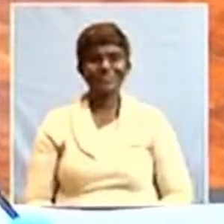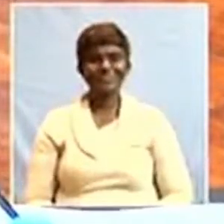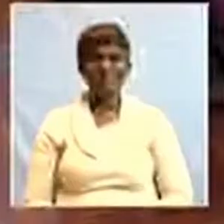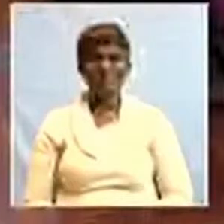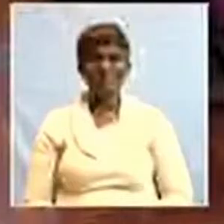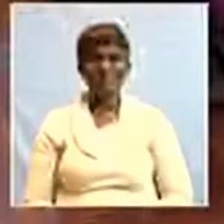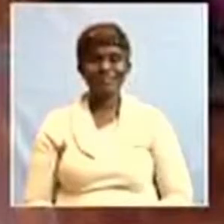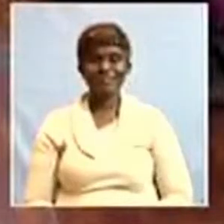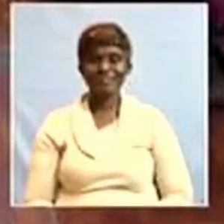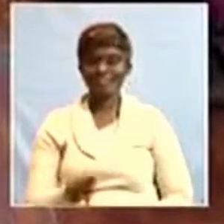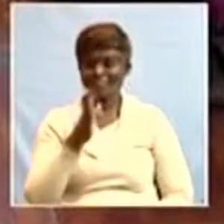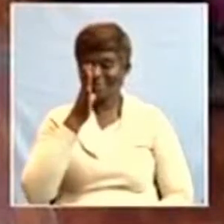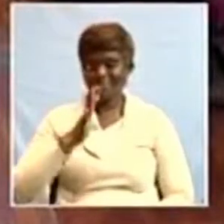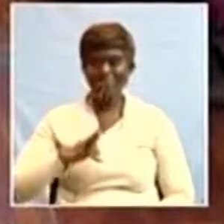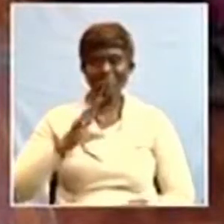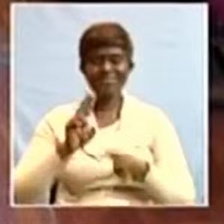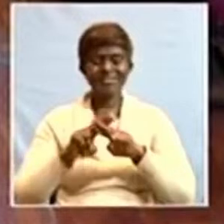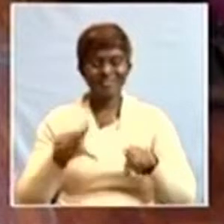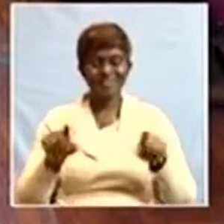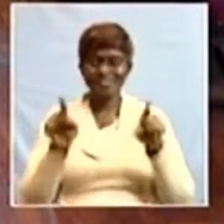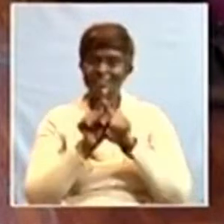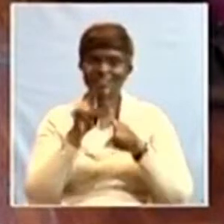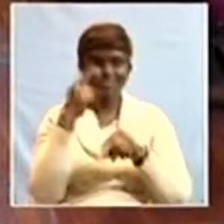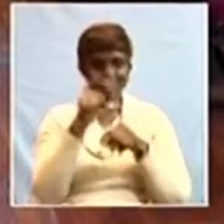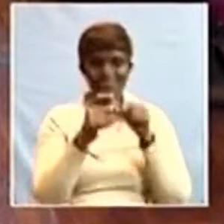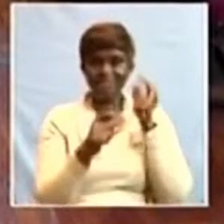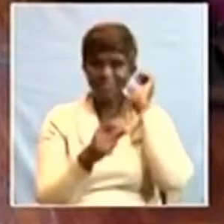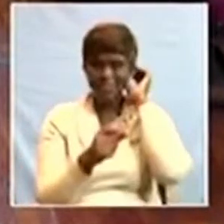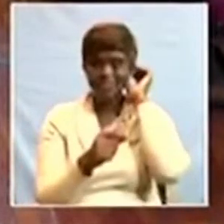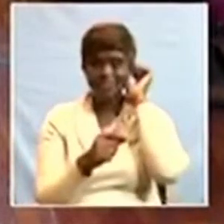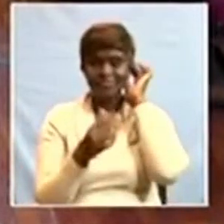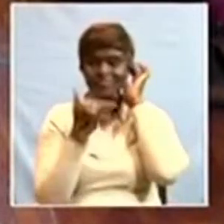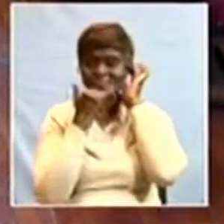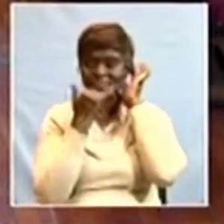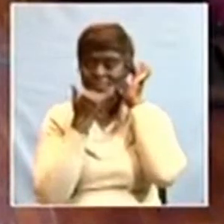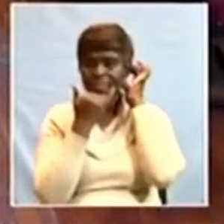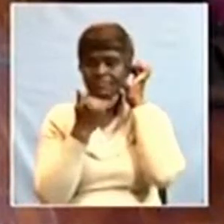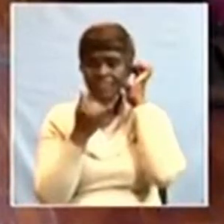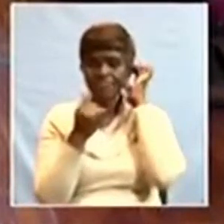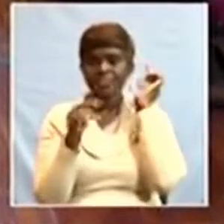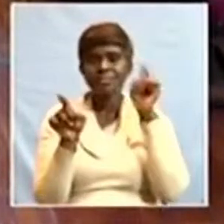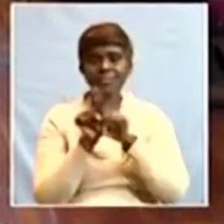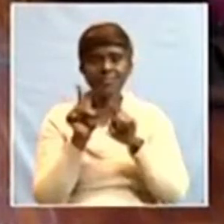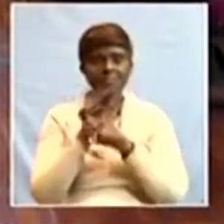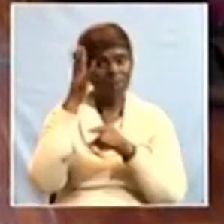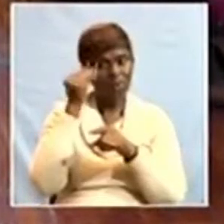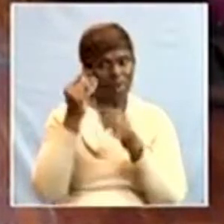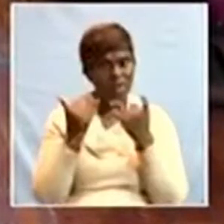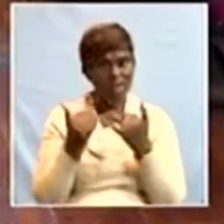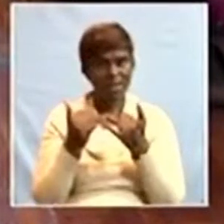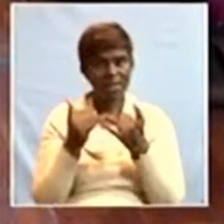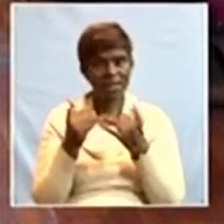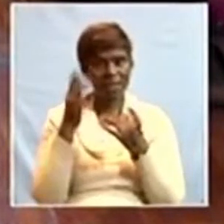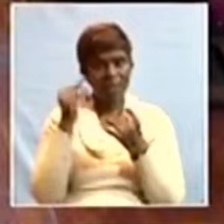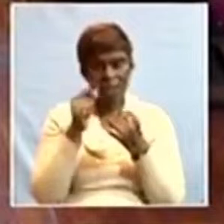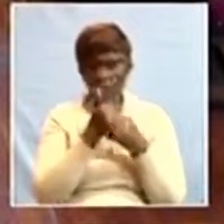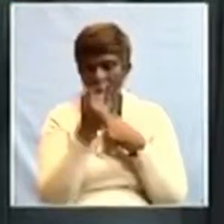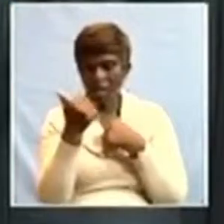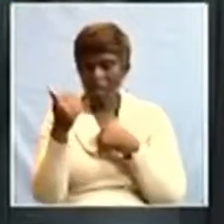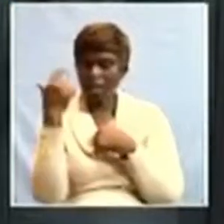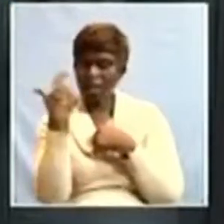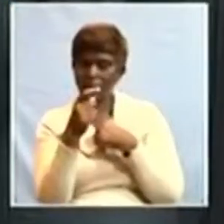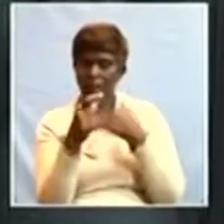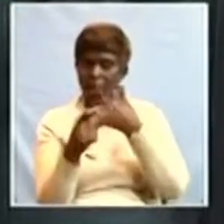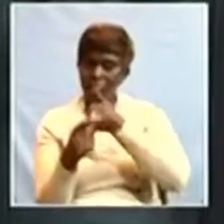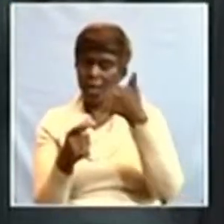Madam Chairperson, But that, it's the same charge. It's the same offense, sorry. Why should others be charged